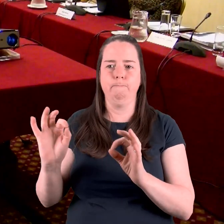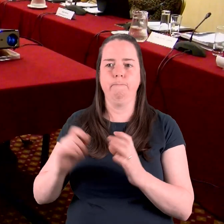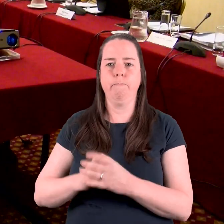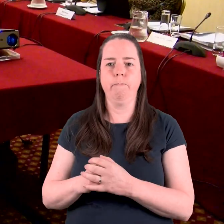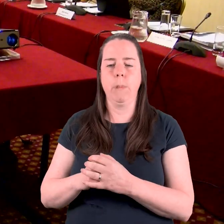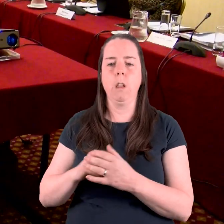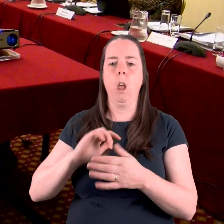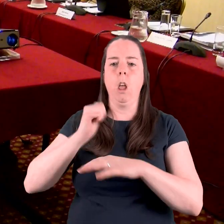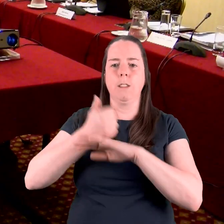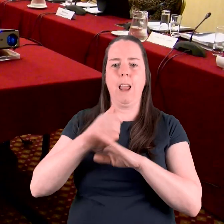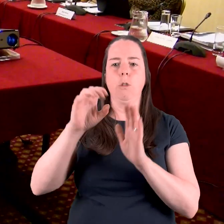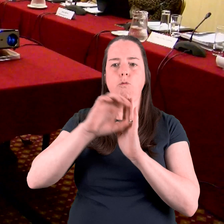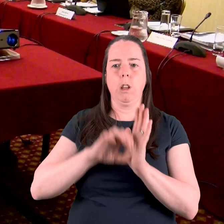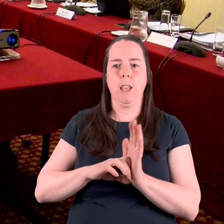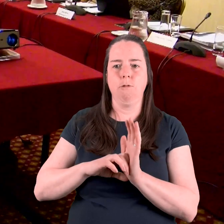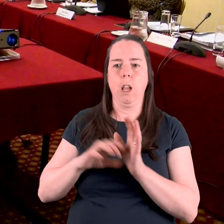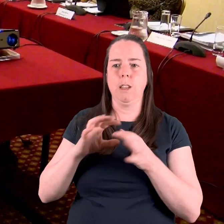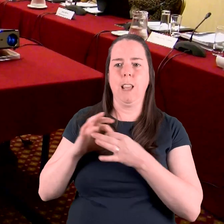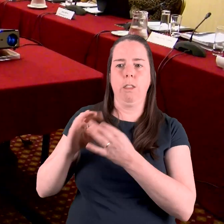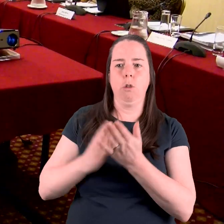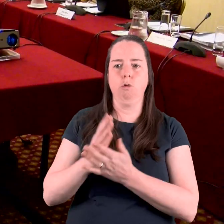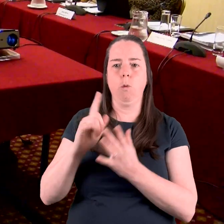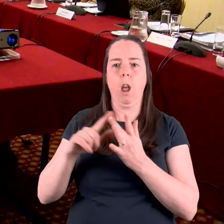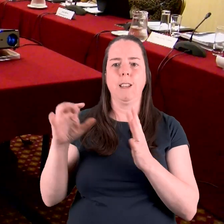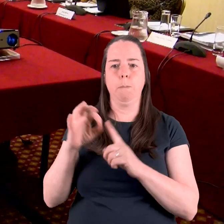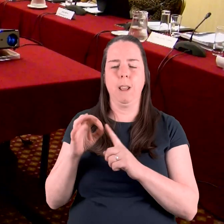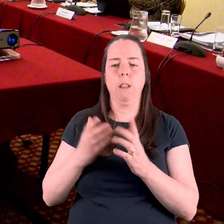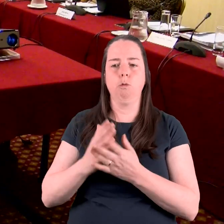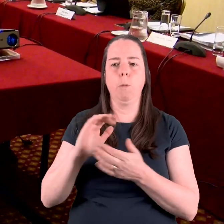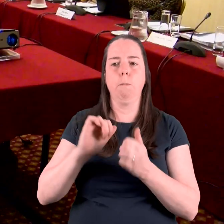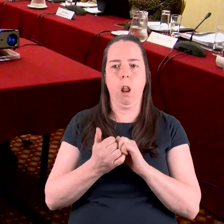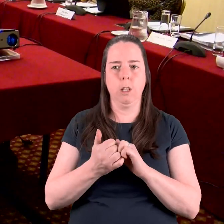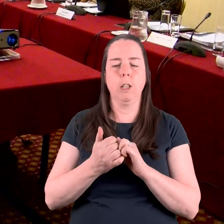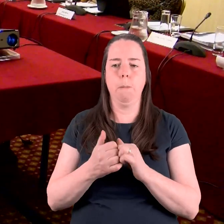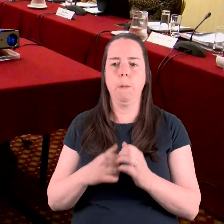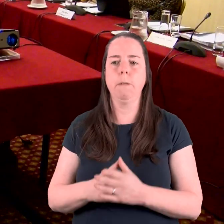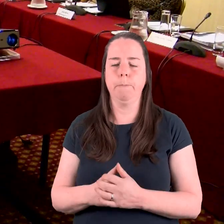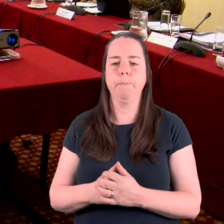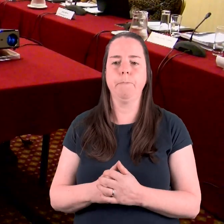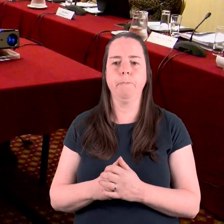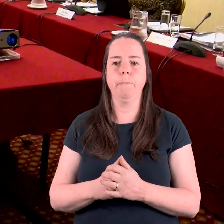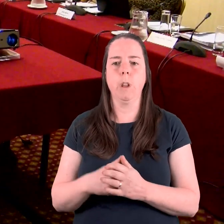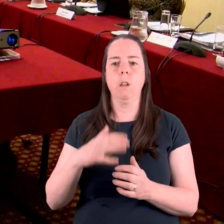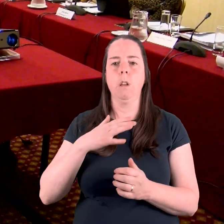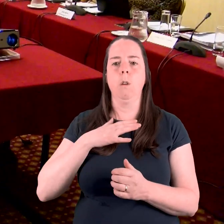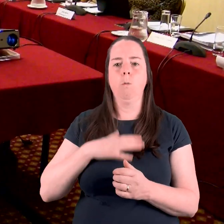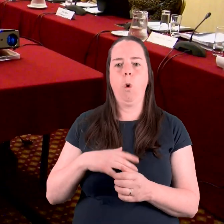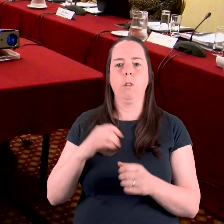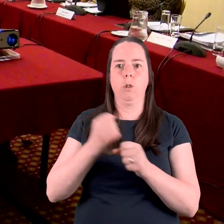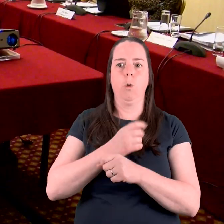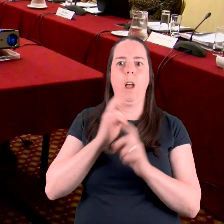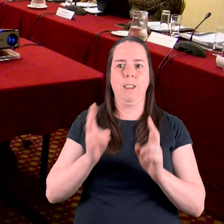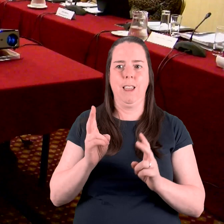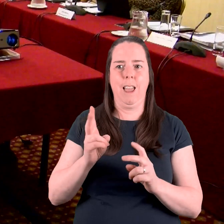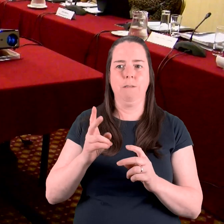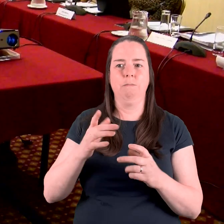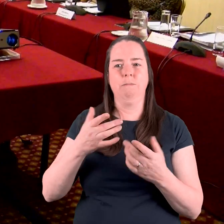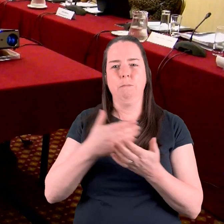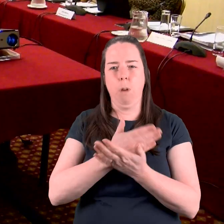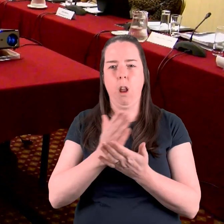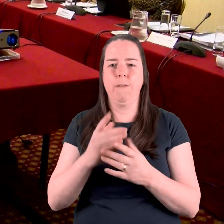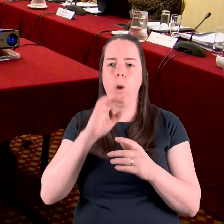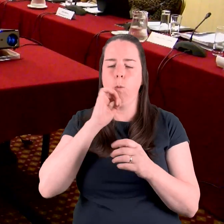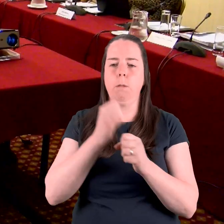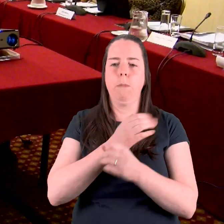by anybody else. We set our own criteria together through the ICP through the partnership. We would like to do